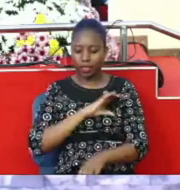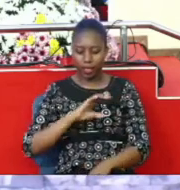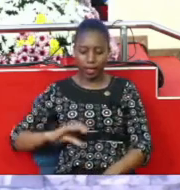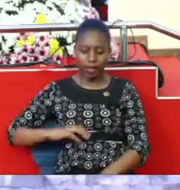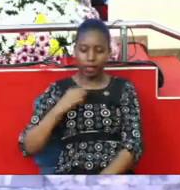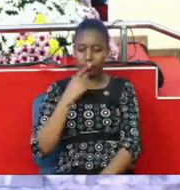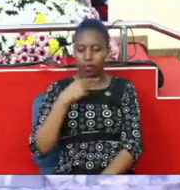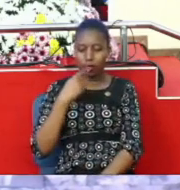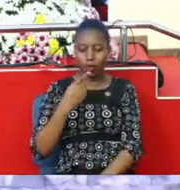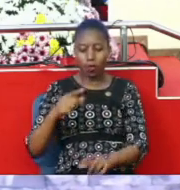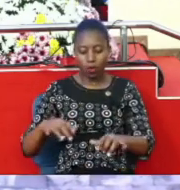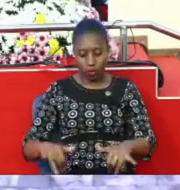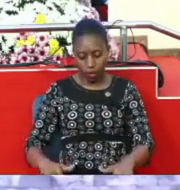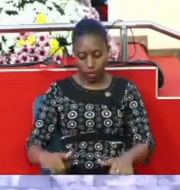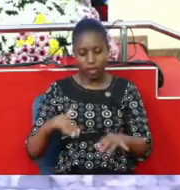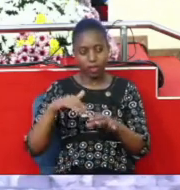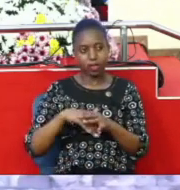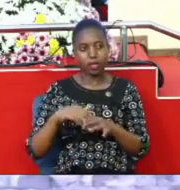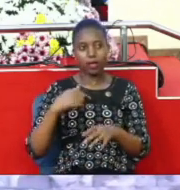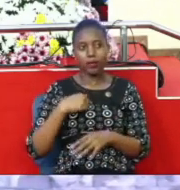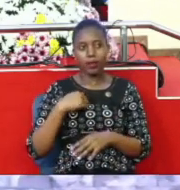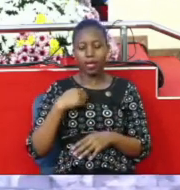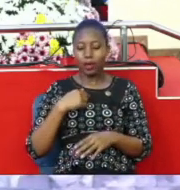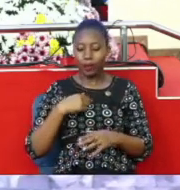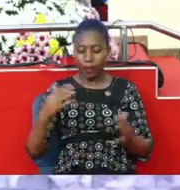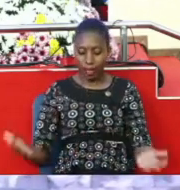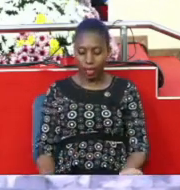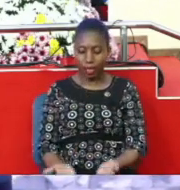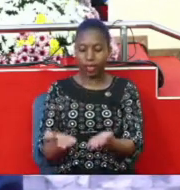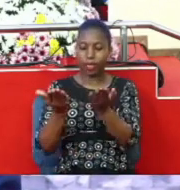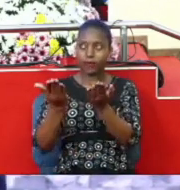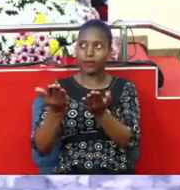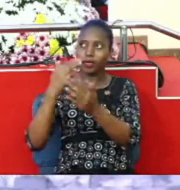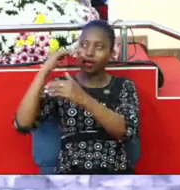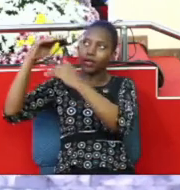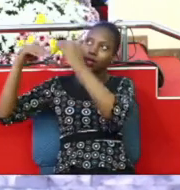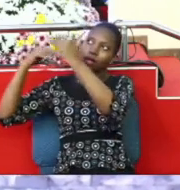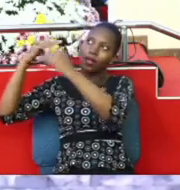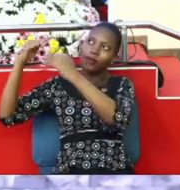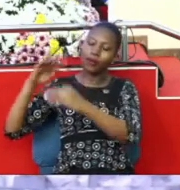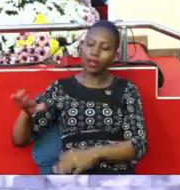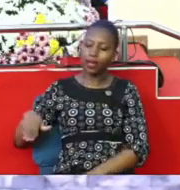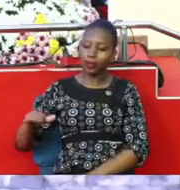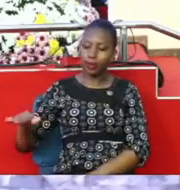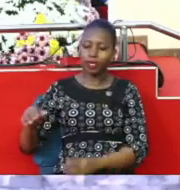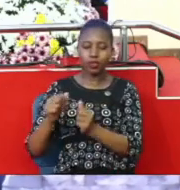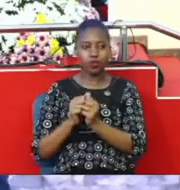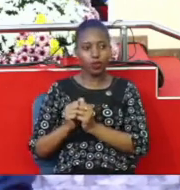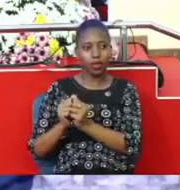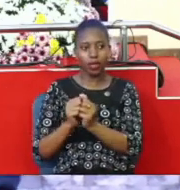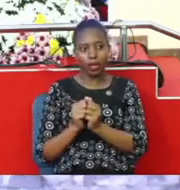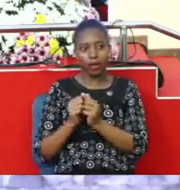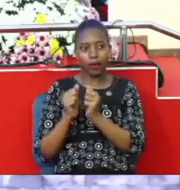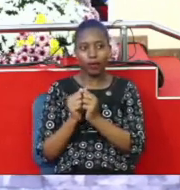lifted up and I am in the heavenly places with the Lord Jesus. Forgiveness